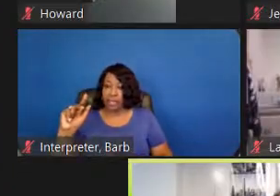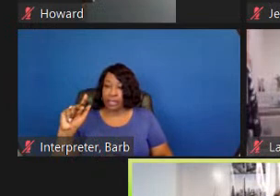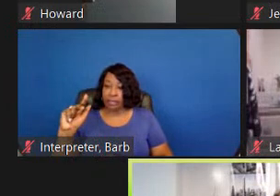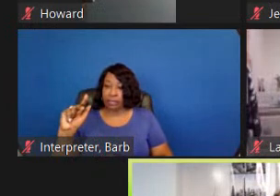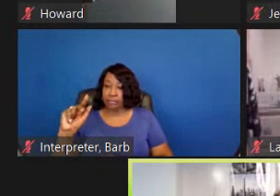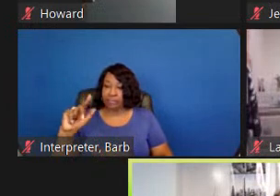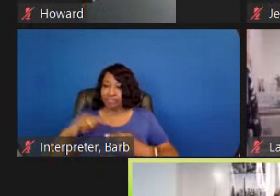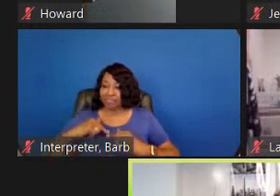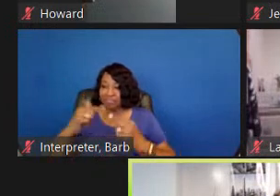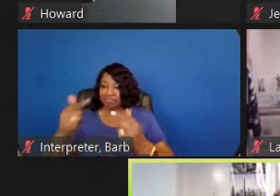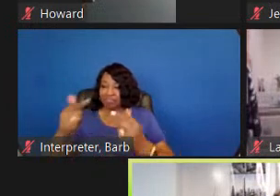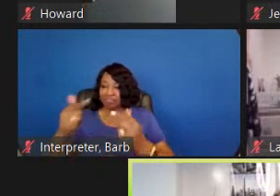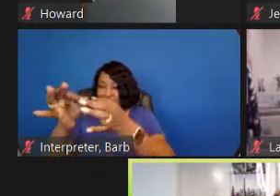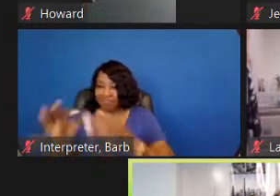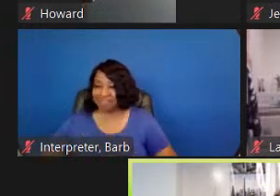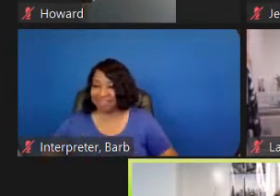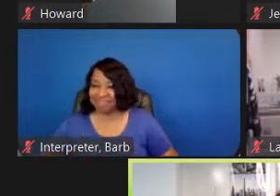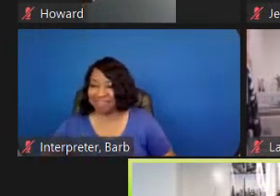And